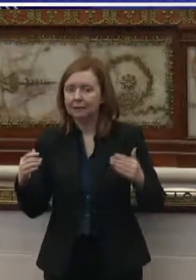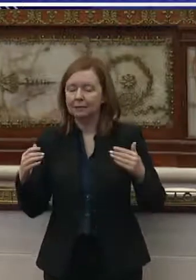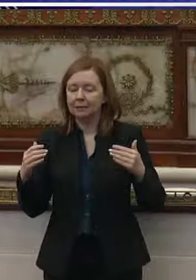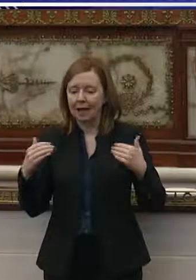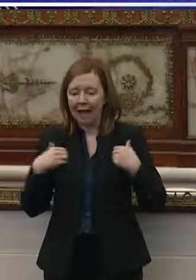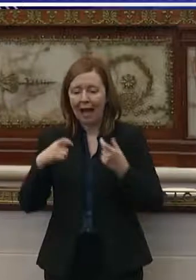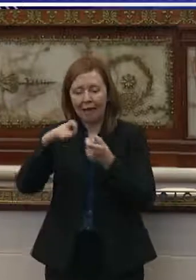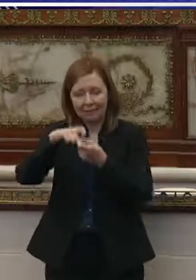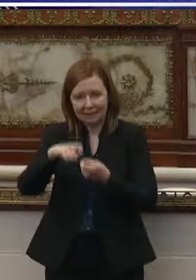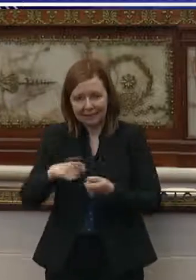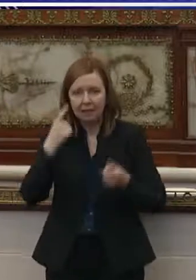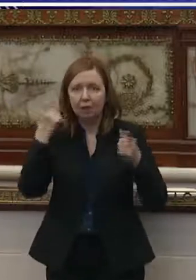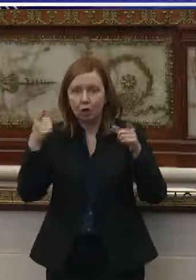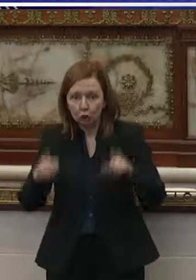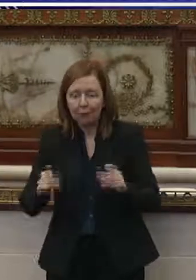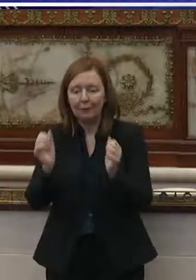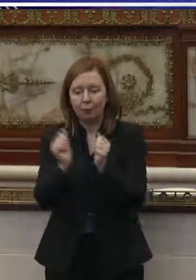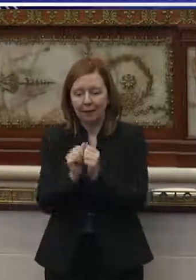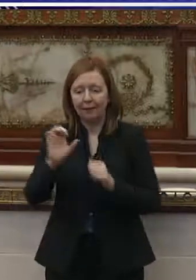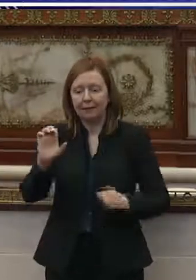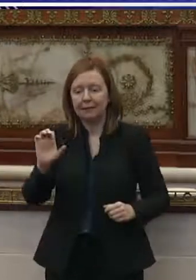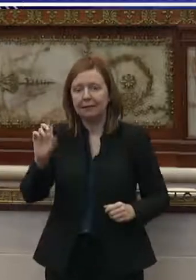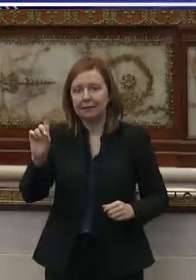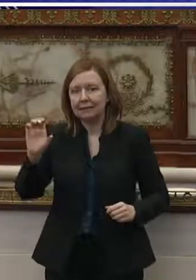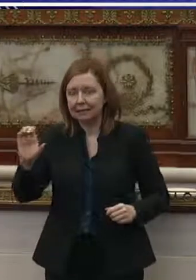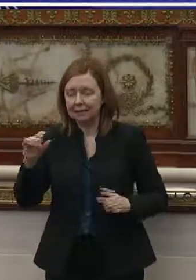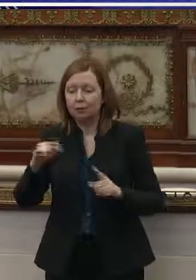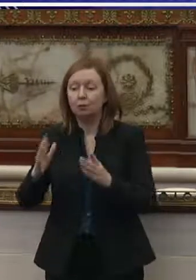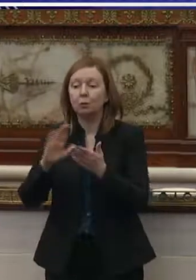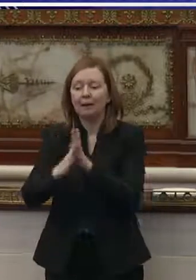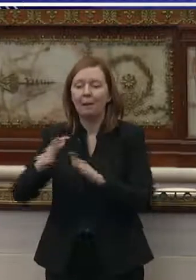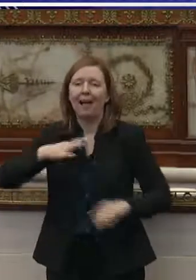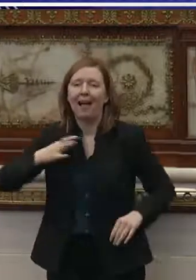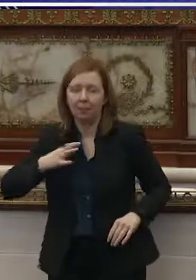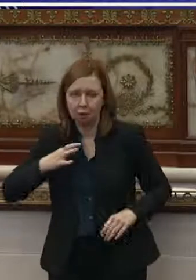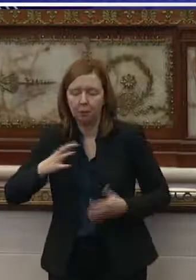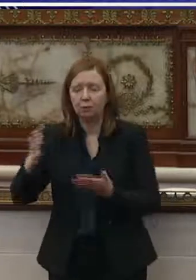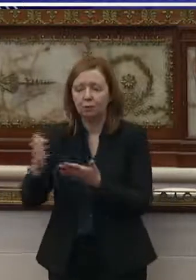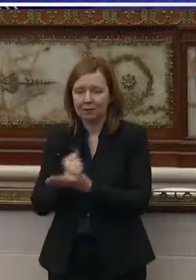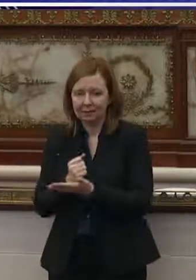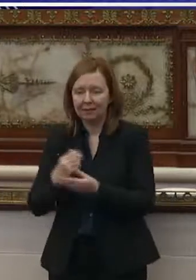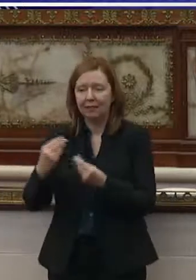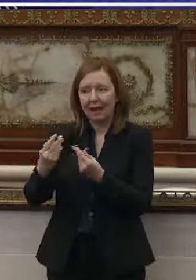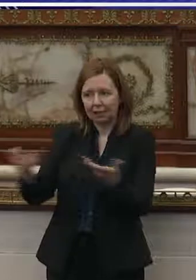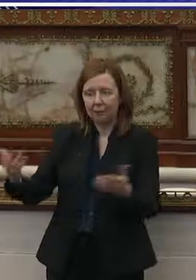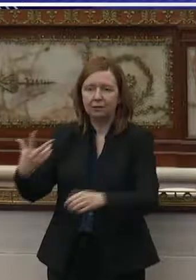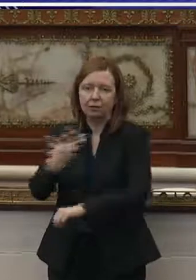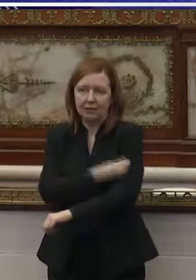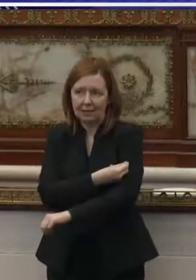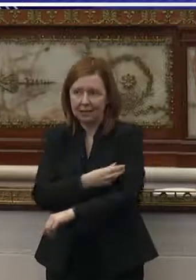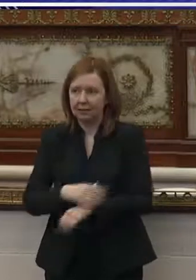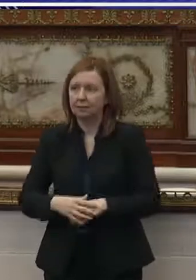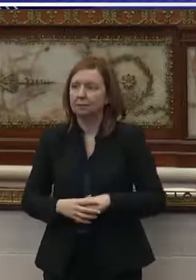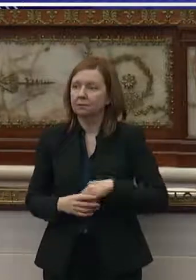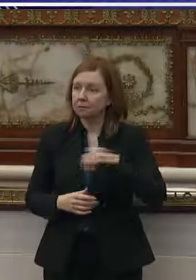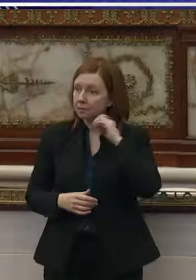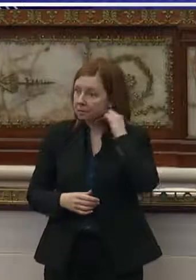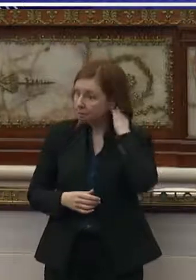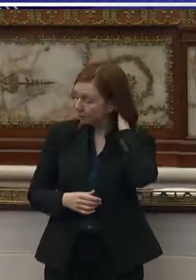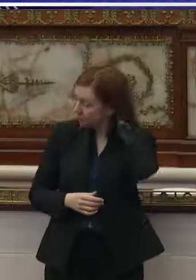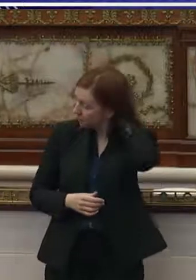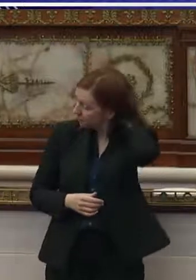a detailed agreement with the CDC in order to be eligible to receive and administer vaccines.